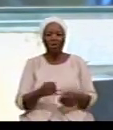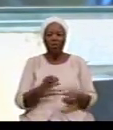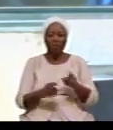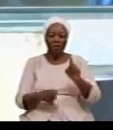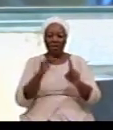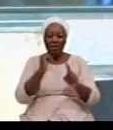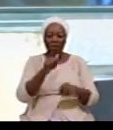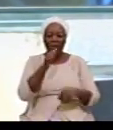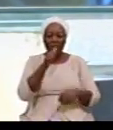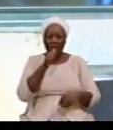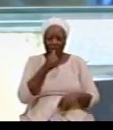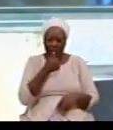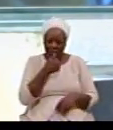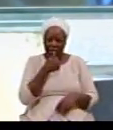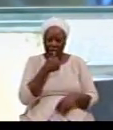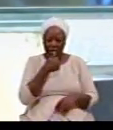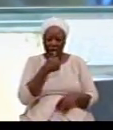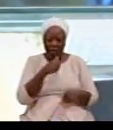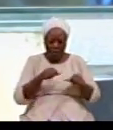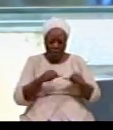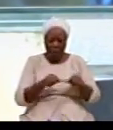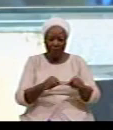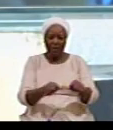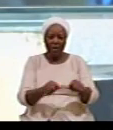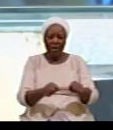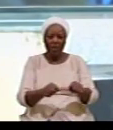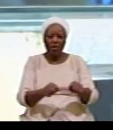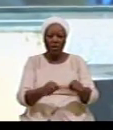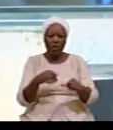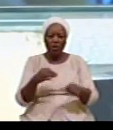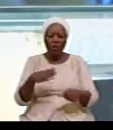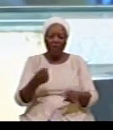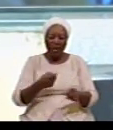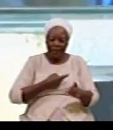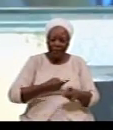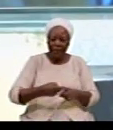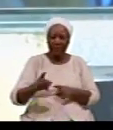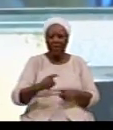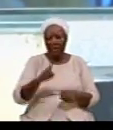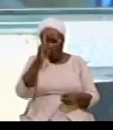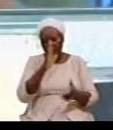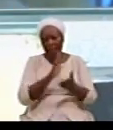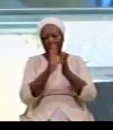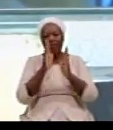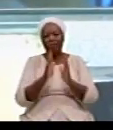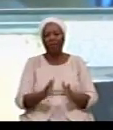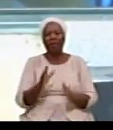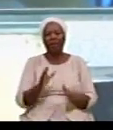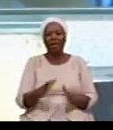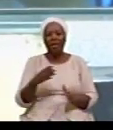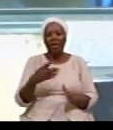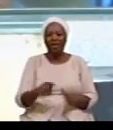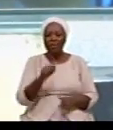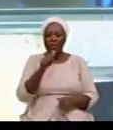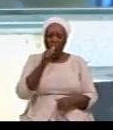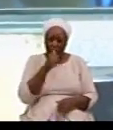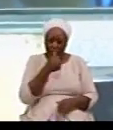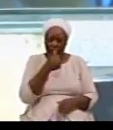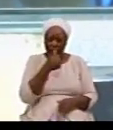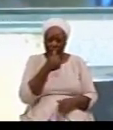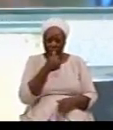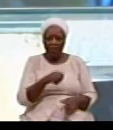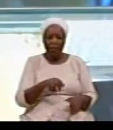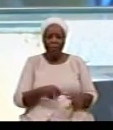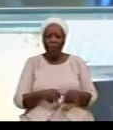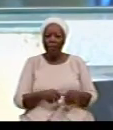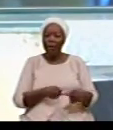patient perseverance of the afflicted saint. The patient perseverance